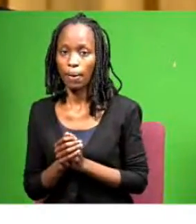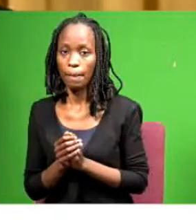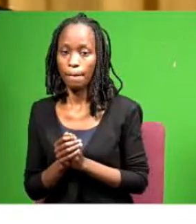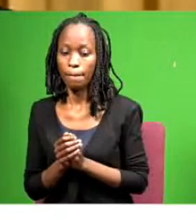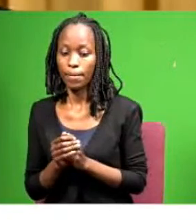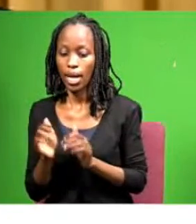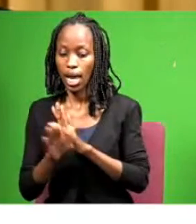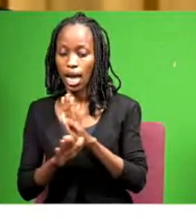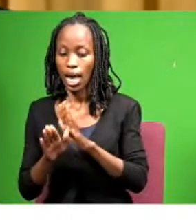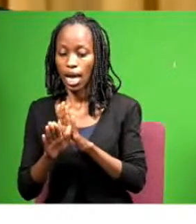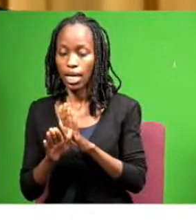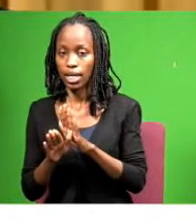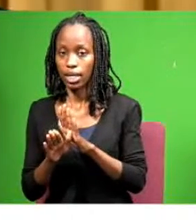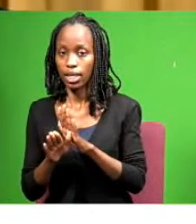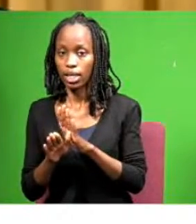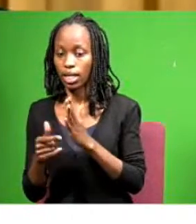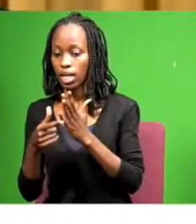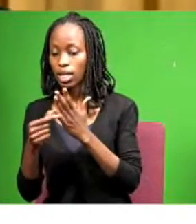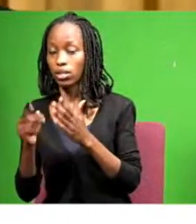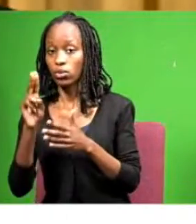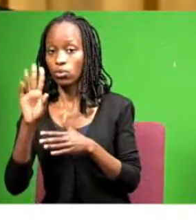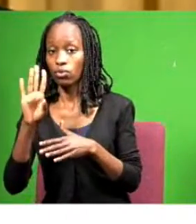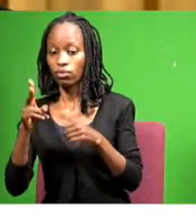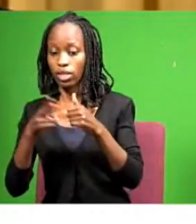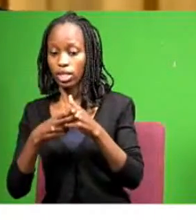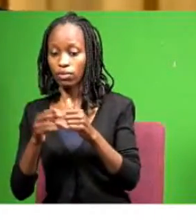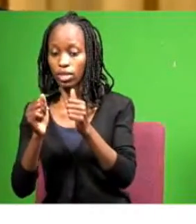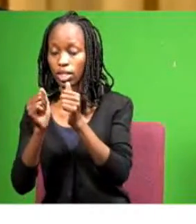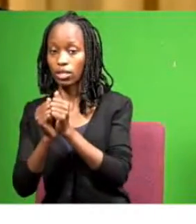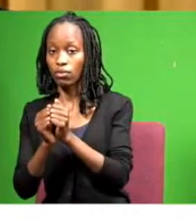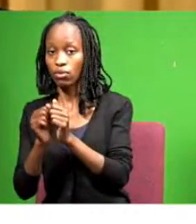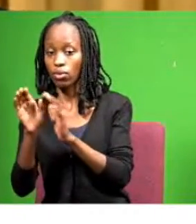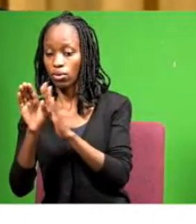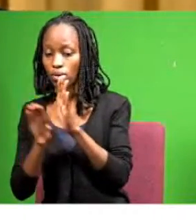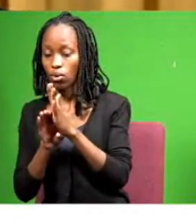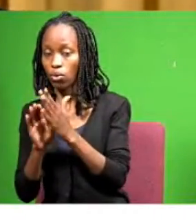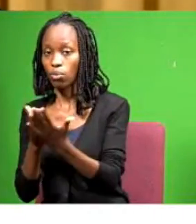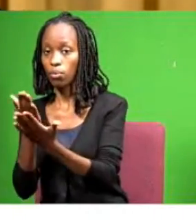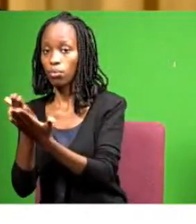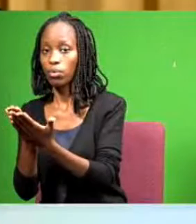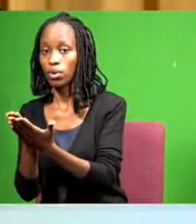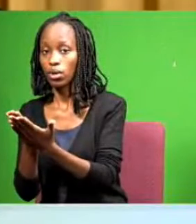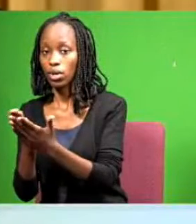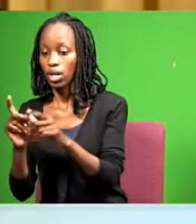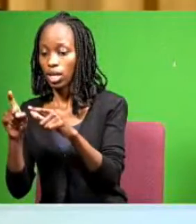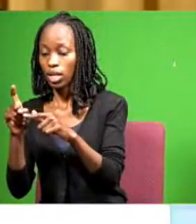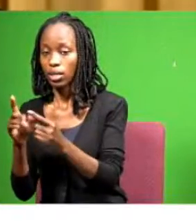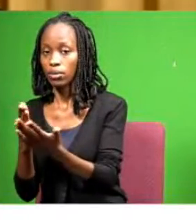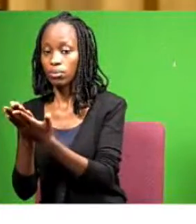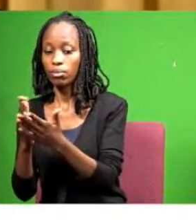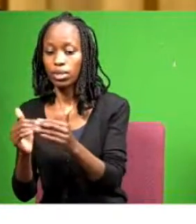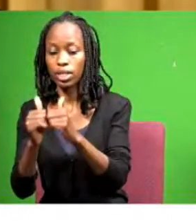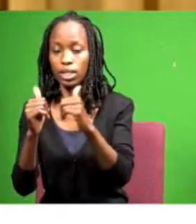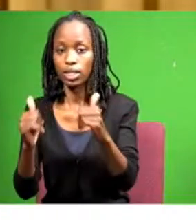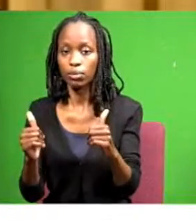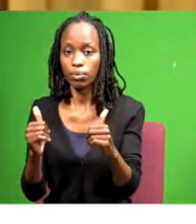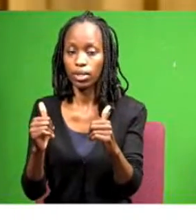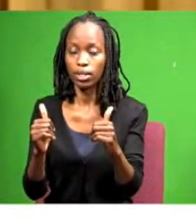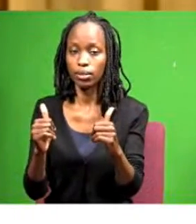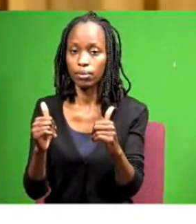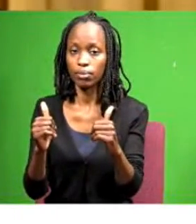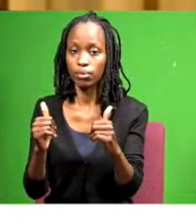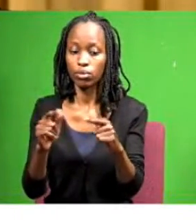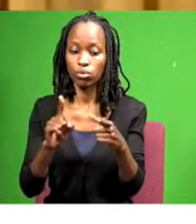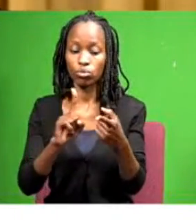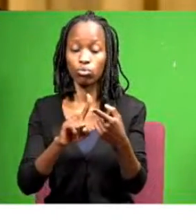under Article 257.10 of the Constitution, all the specific proposed amendments to the Constitution should be submitted as separate and distinct referendum questions to the